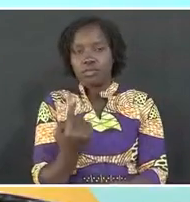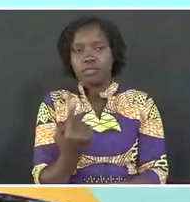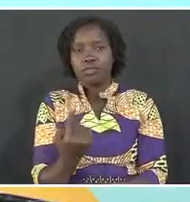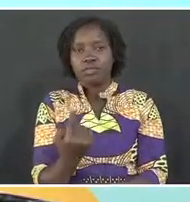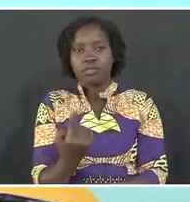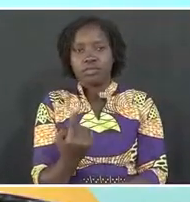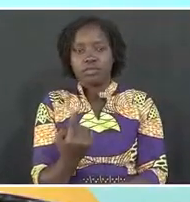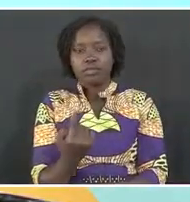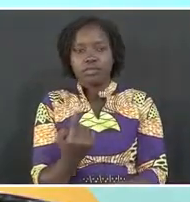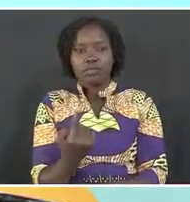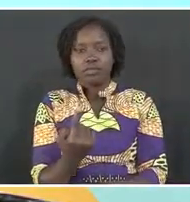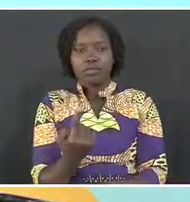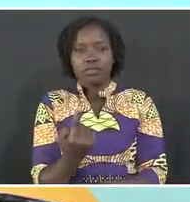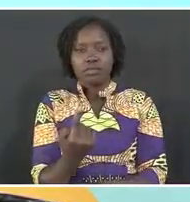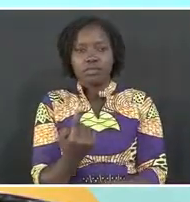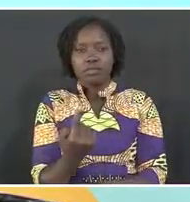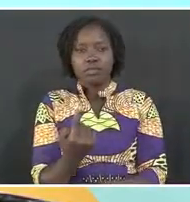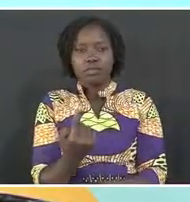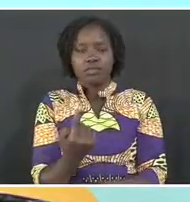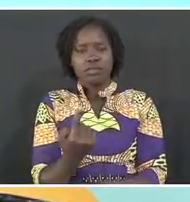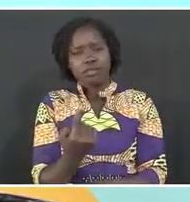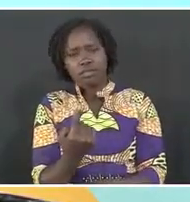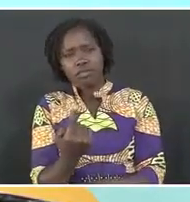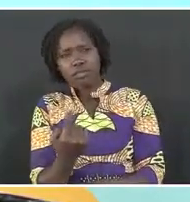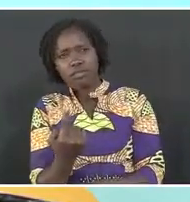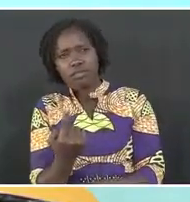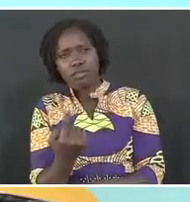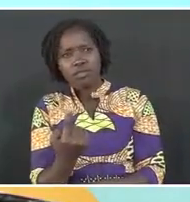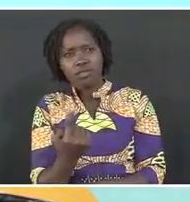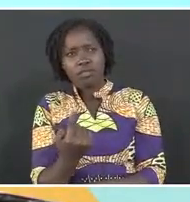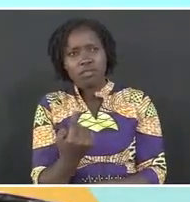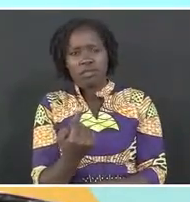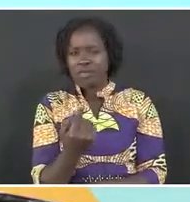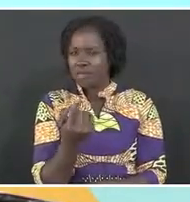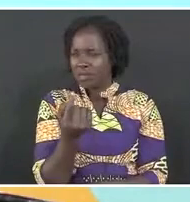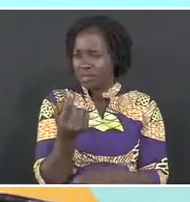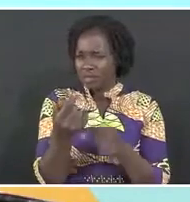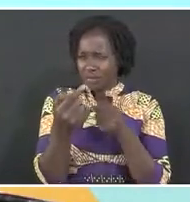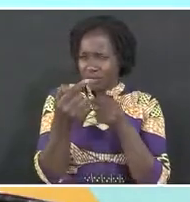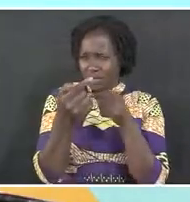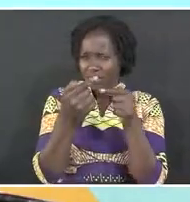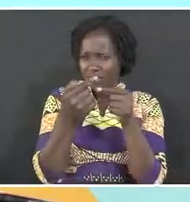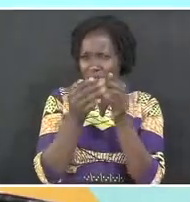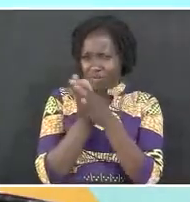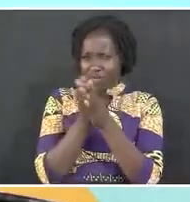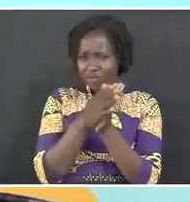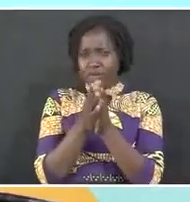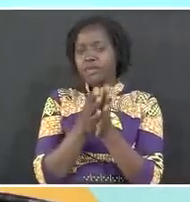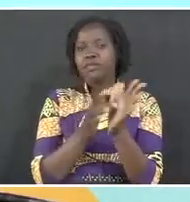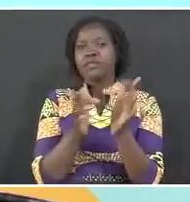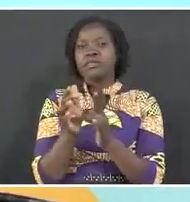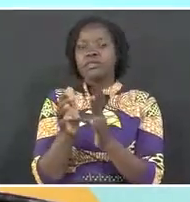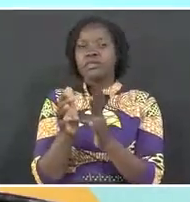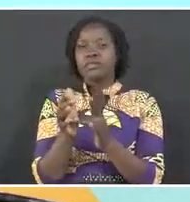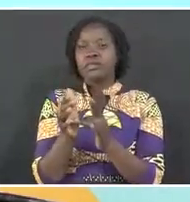the, do I say, little or short parables of Jesus